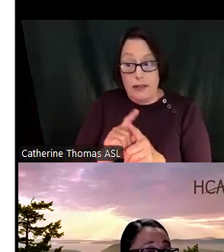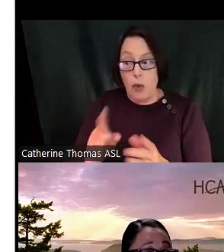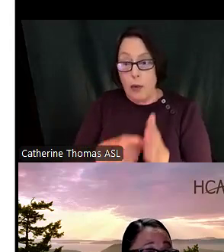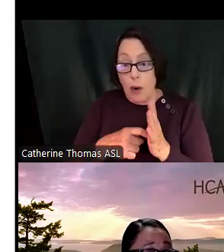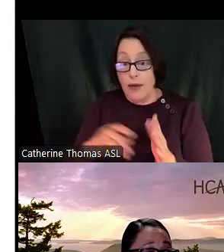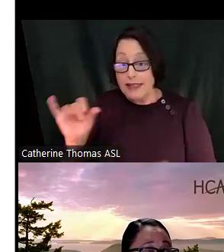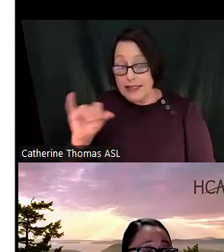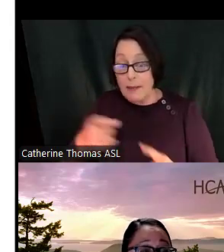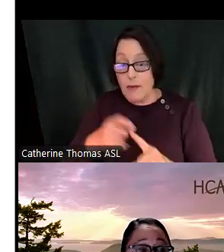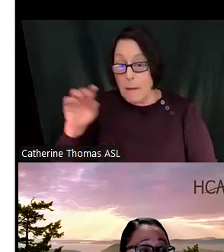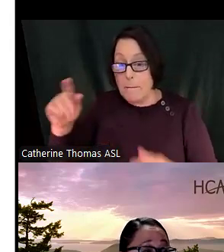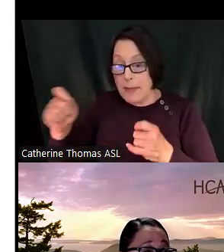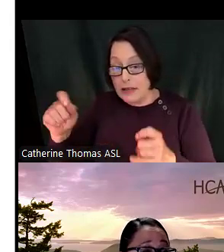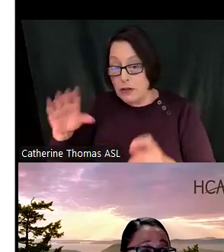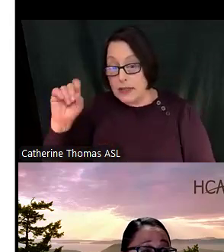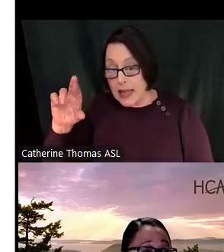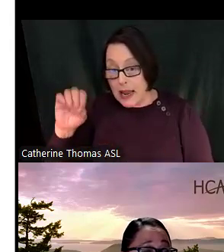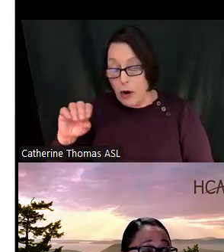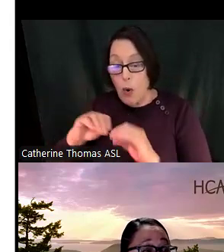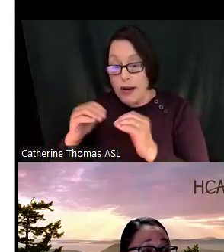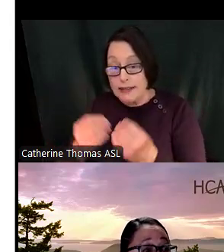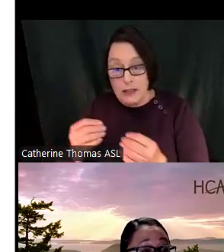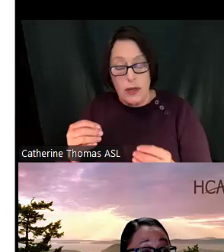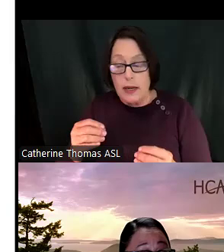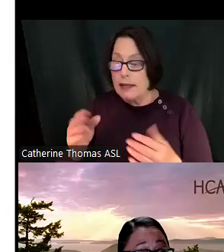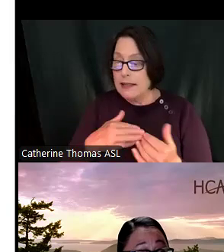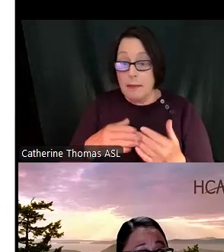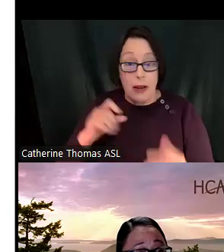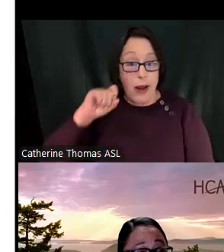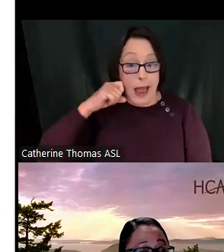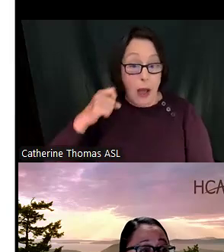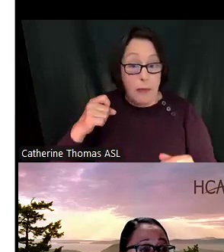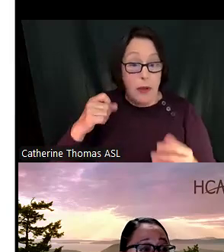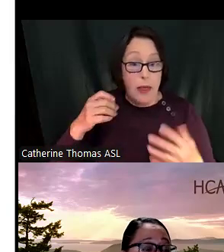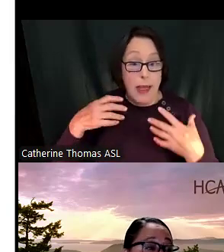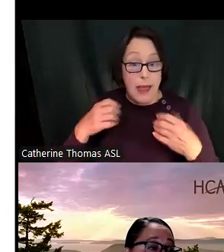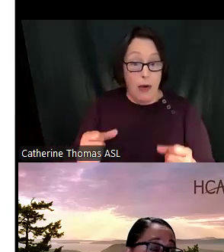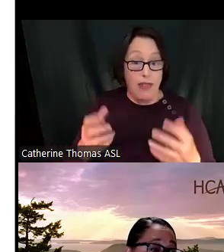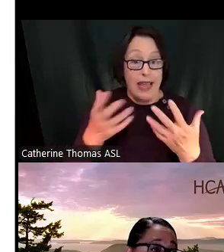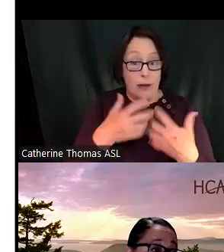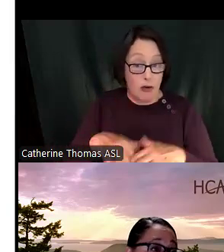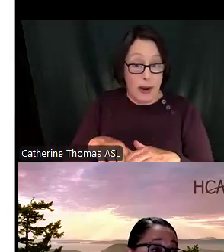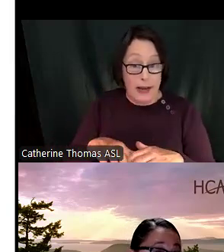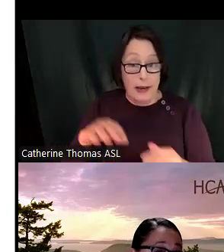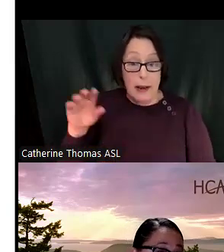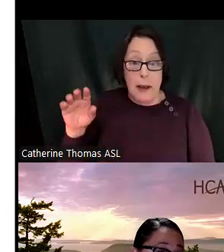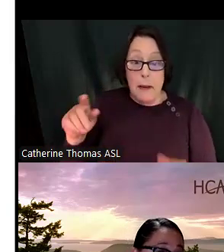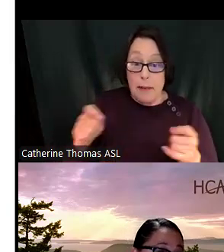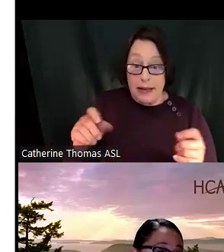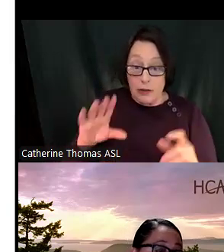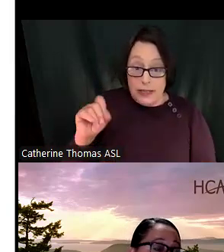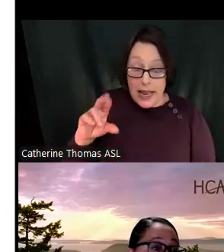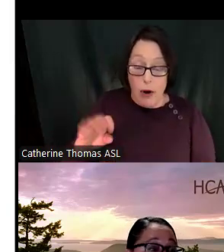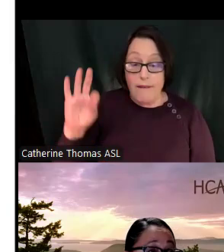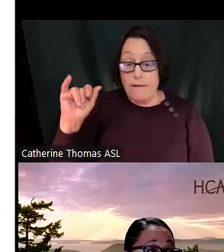care organizations, regardless if it is the Apple Health integrated managed care, integrated foster